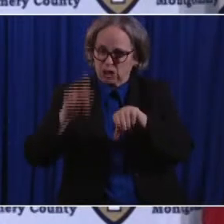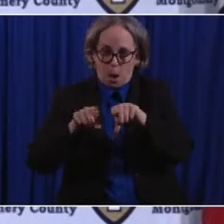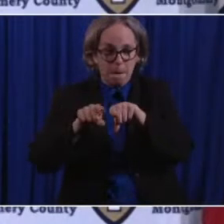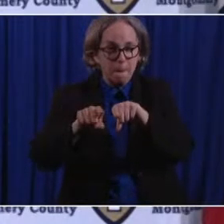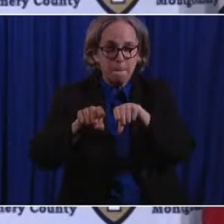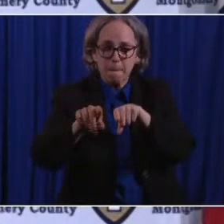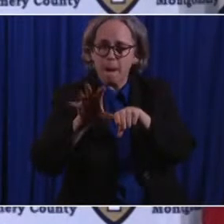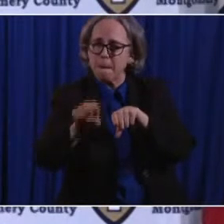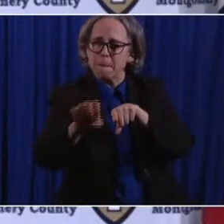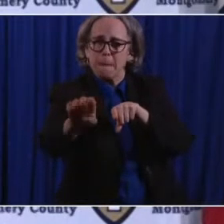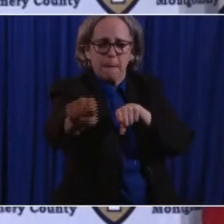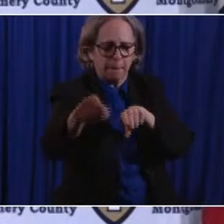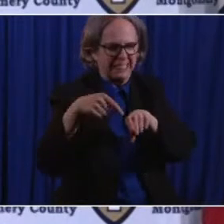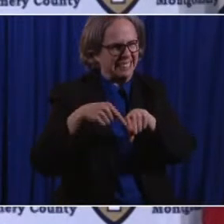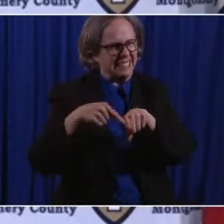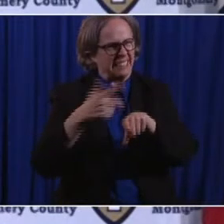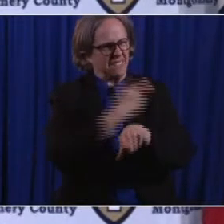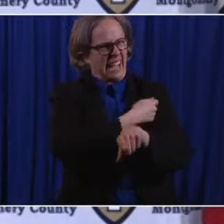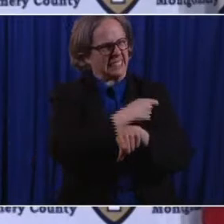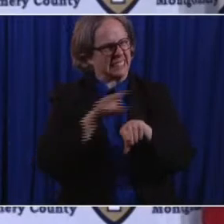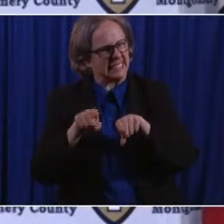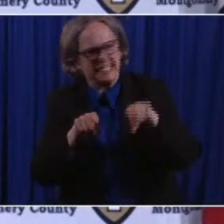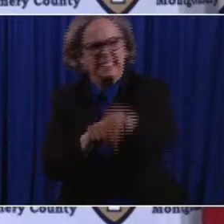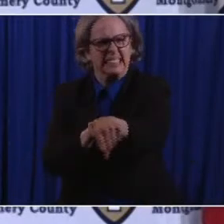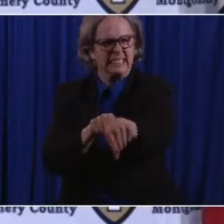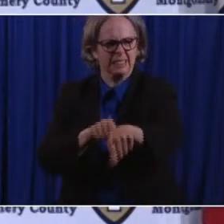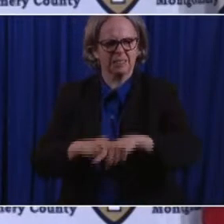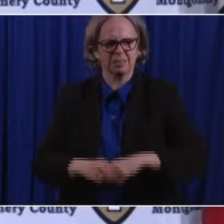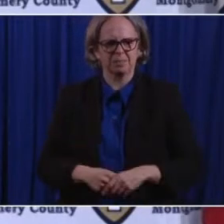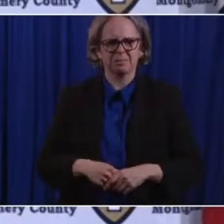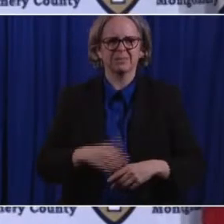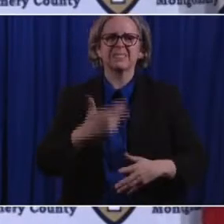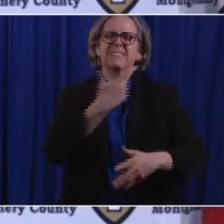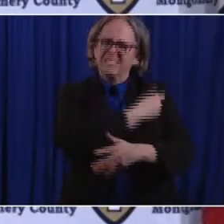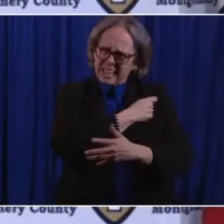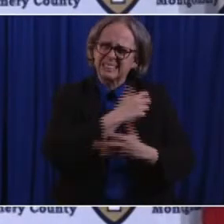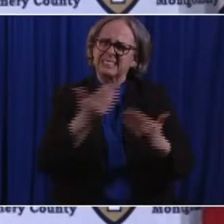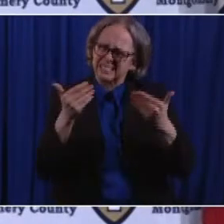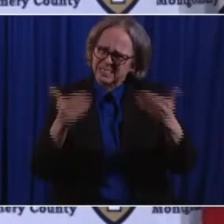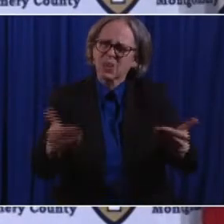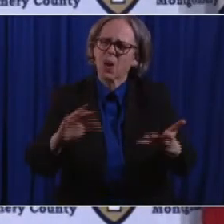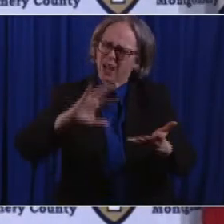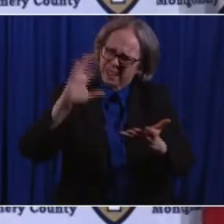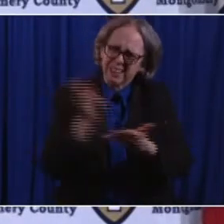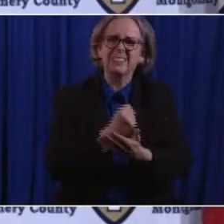not had the opportunity to get a vaccine, please take that opportunity.